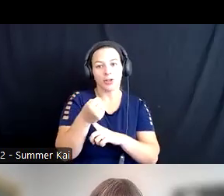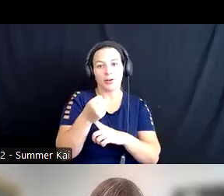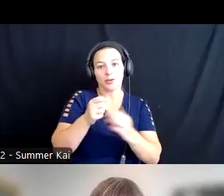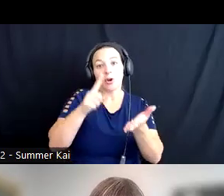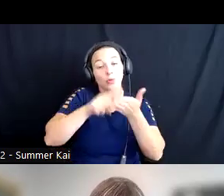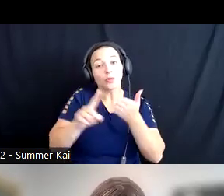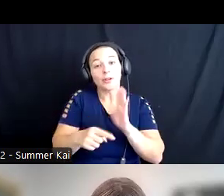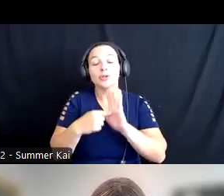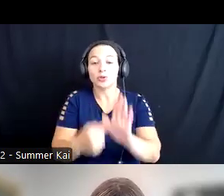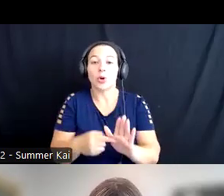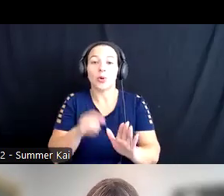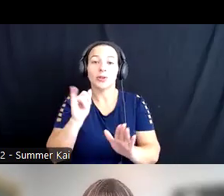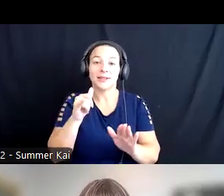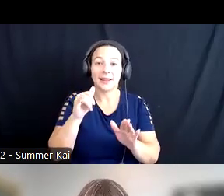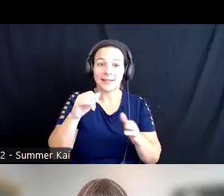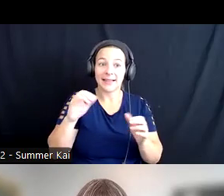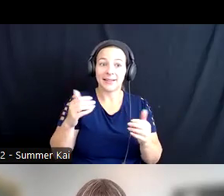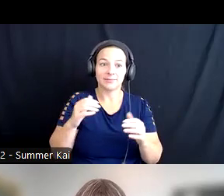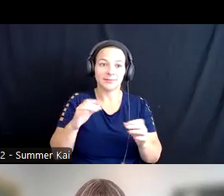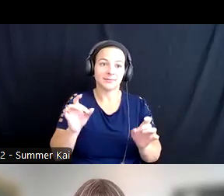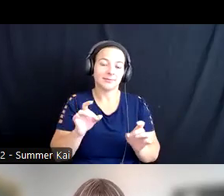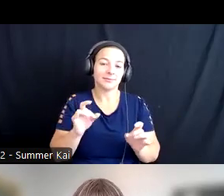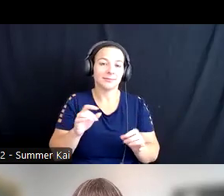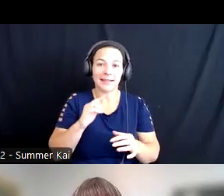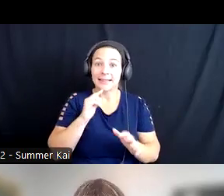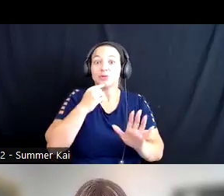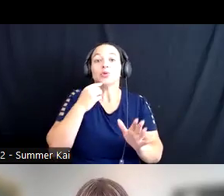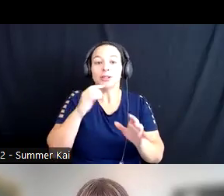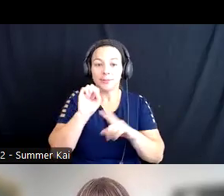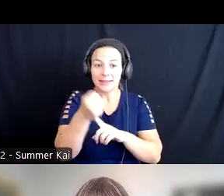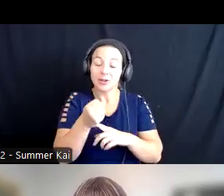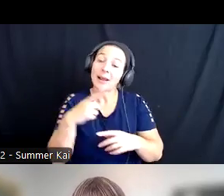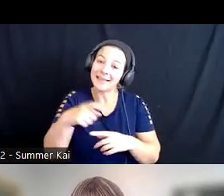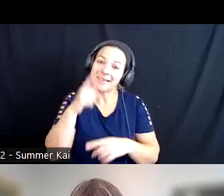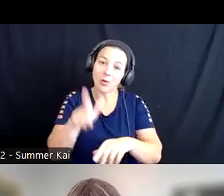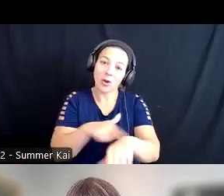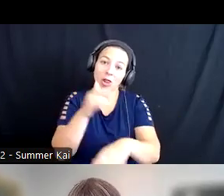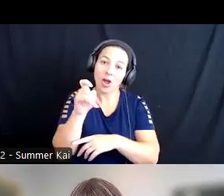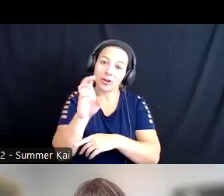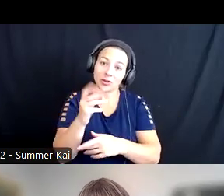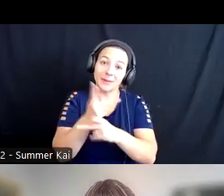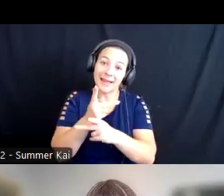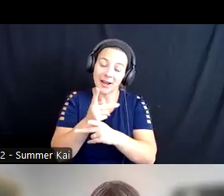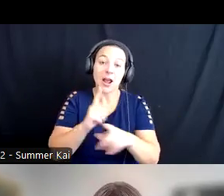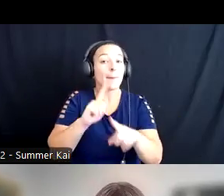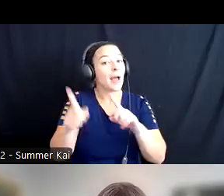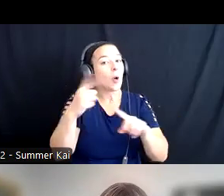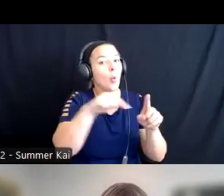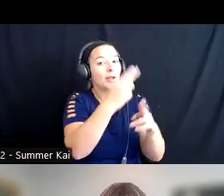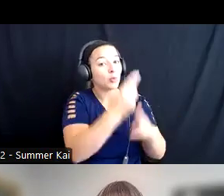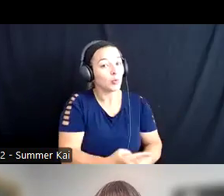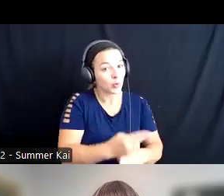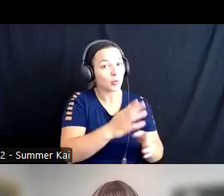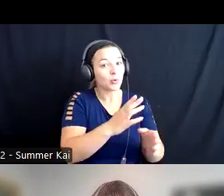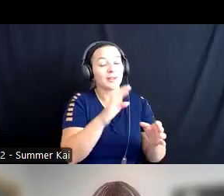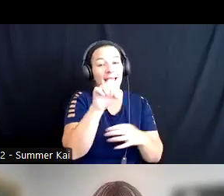those extreme circumstances is the need for long-term care, but that when people use equity for LTSS,